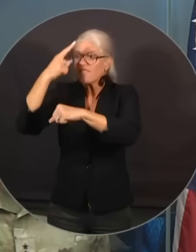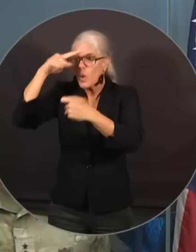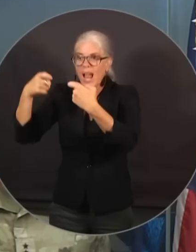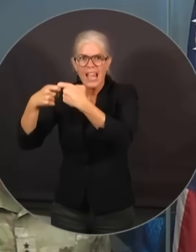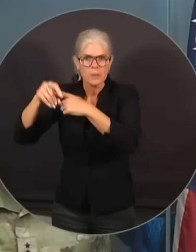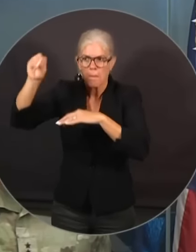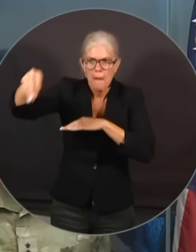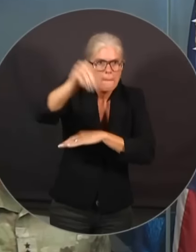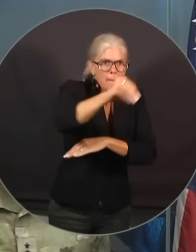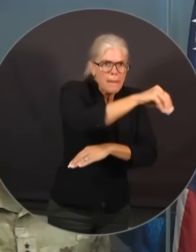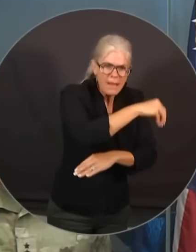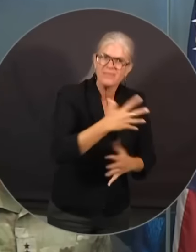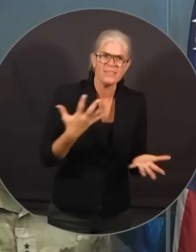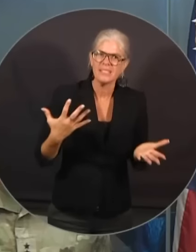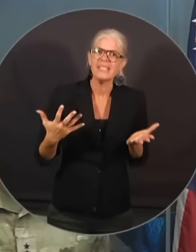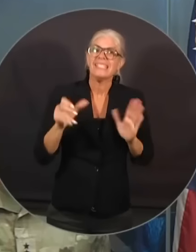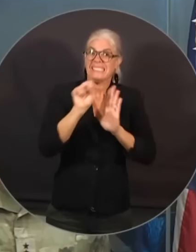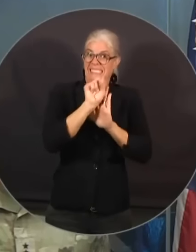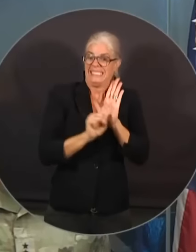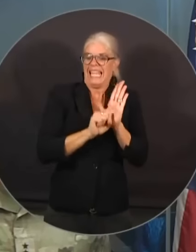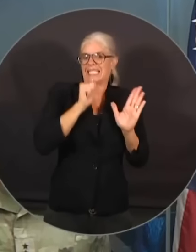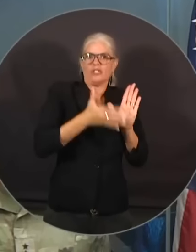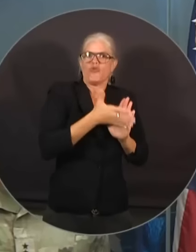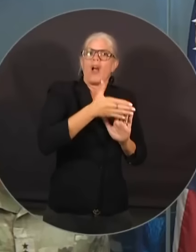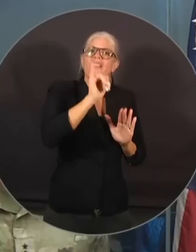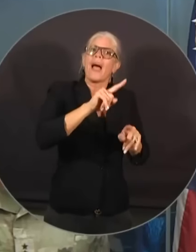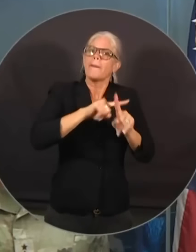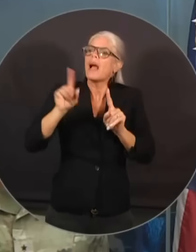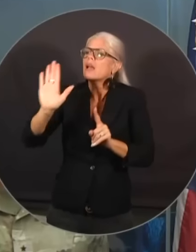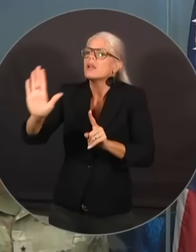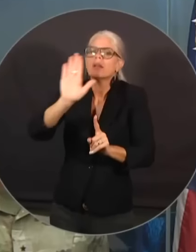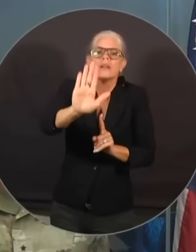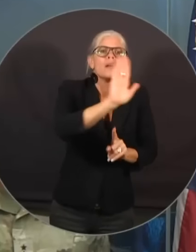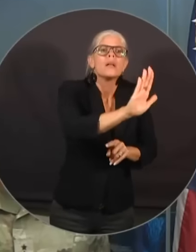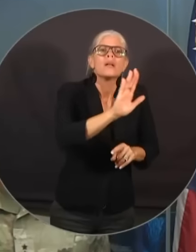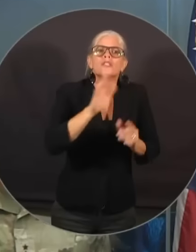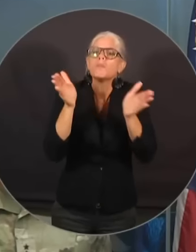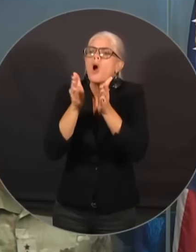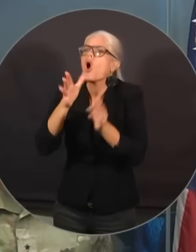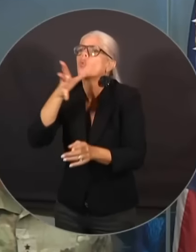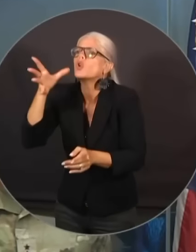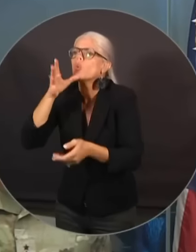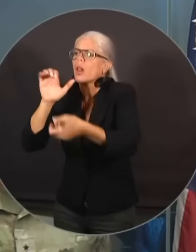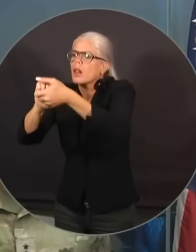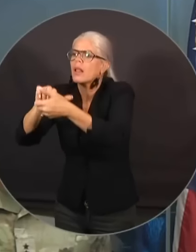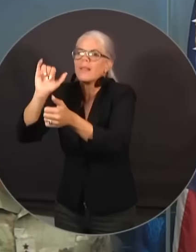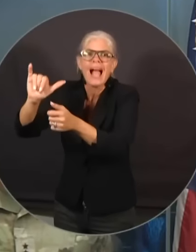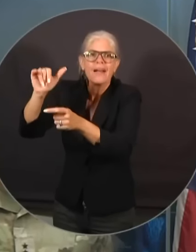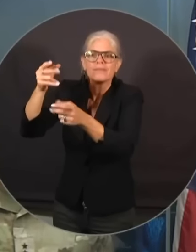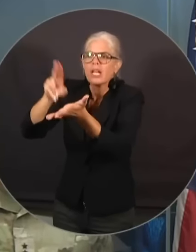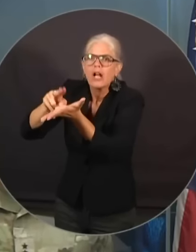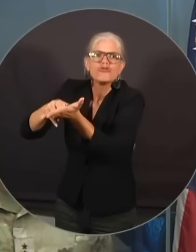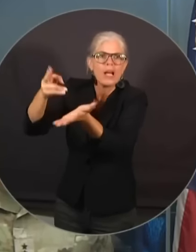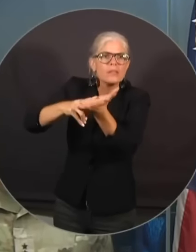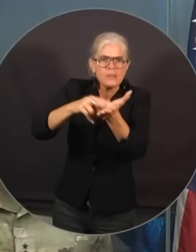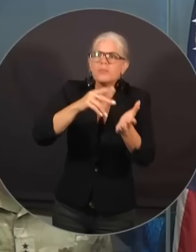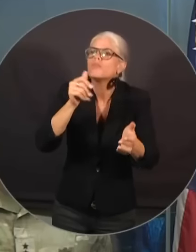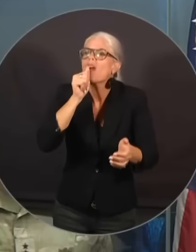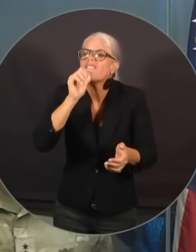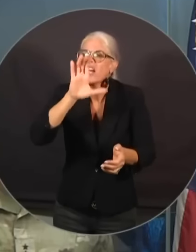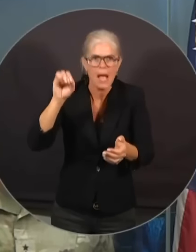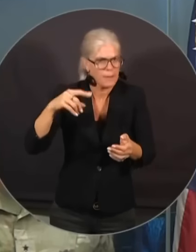electrical, but the municipals, the rural co-ops, in addition to the private companies, it's all like,